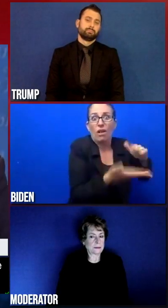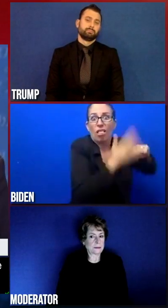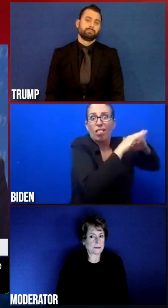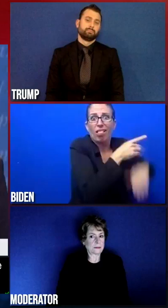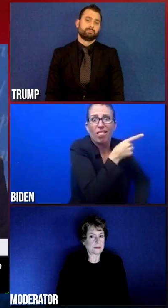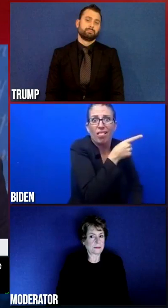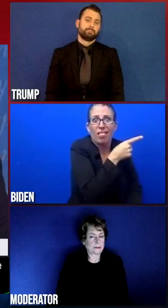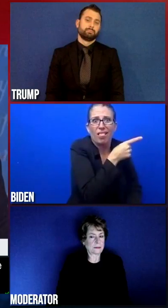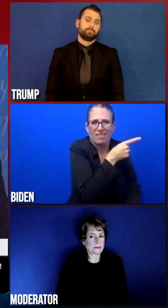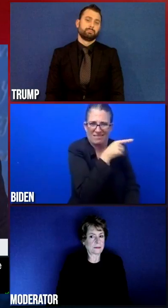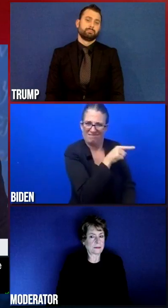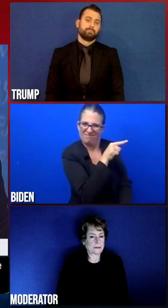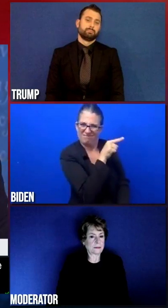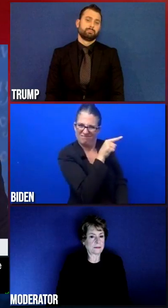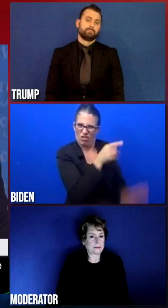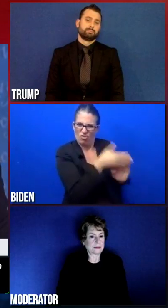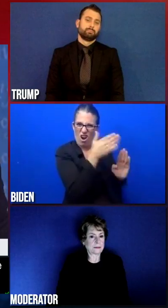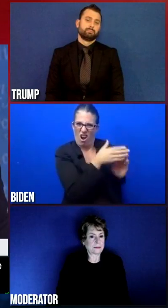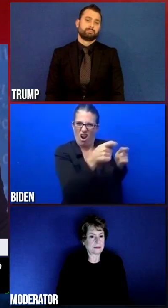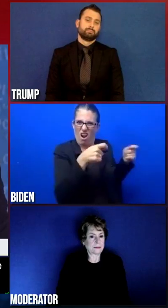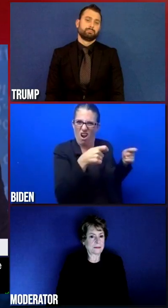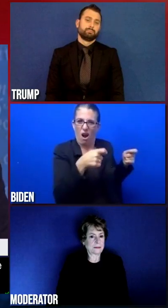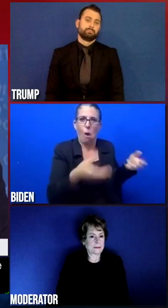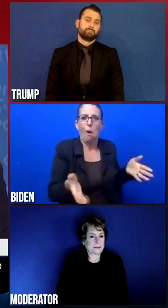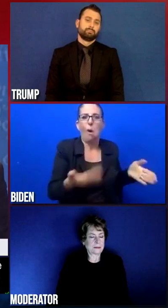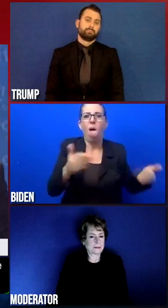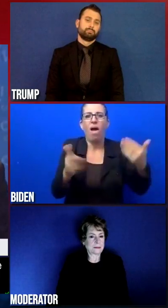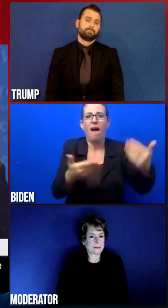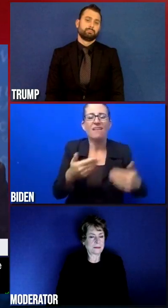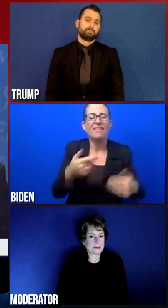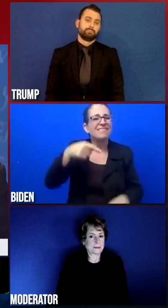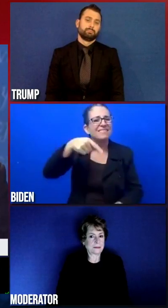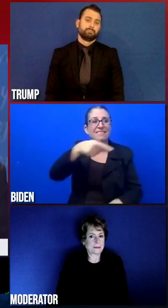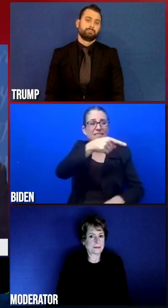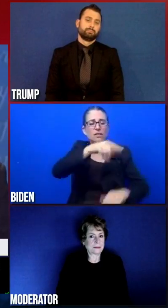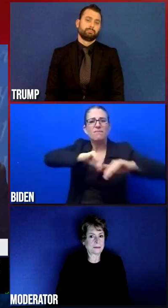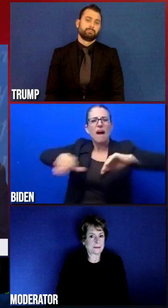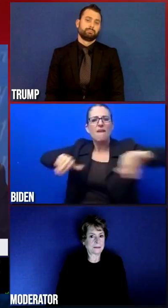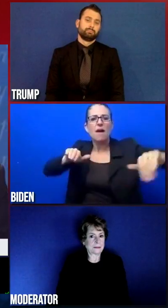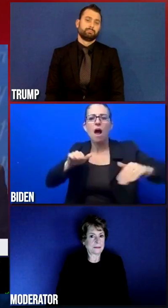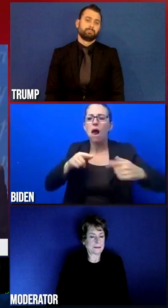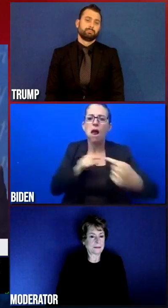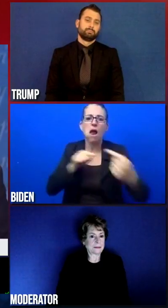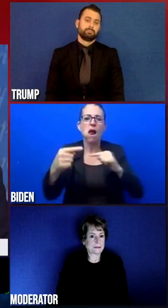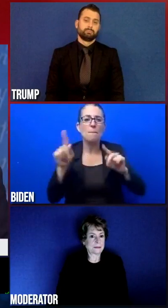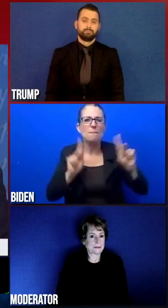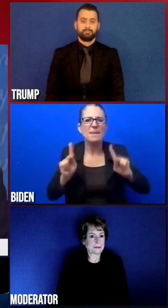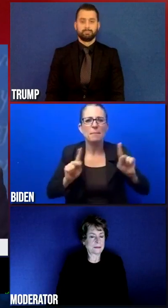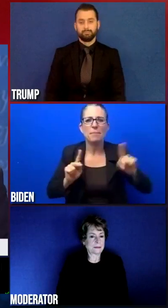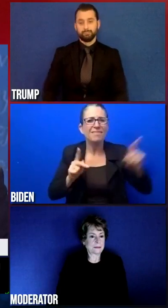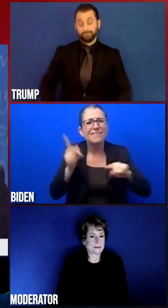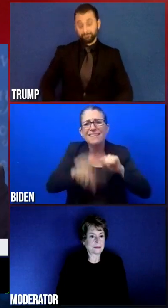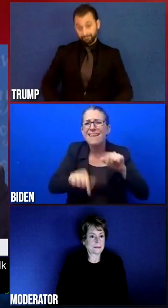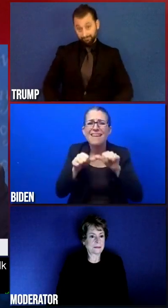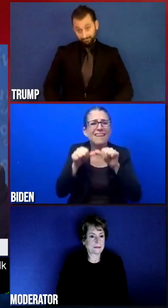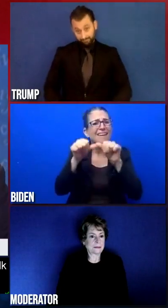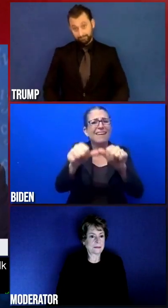way. And speaking of my son, the way you talk about the military, the way you talk about them being losers and